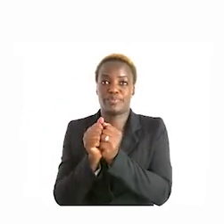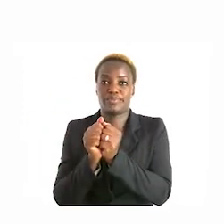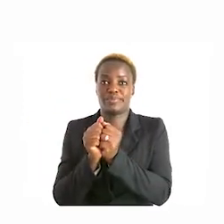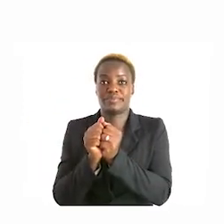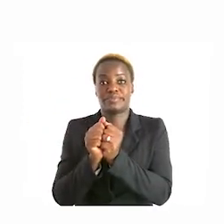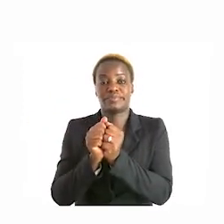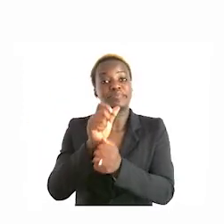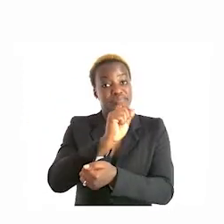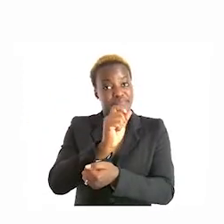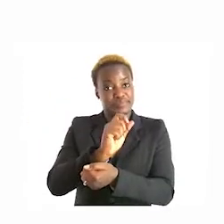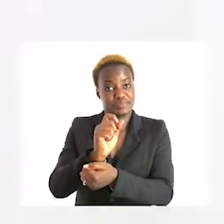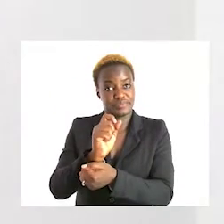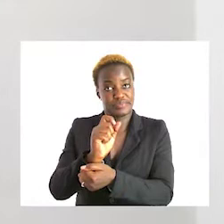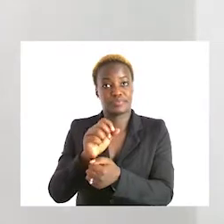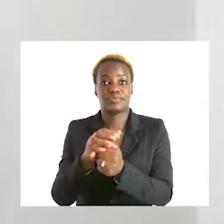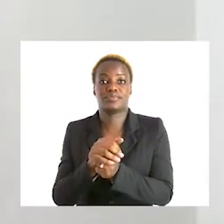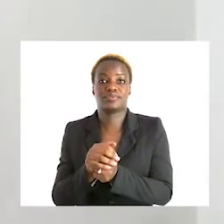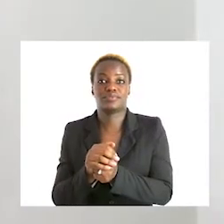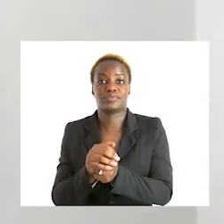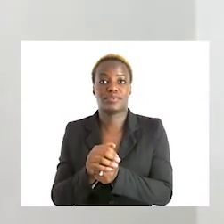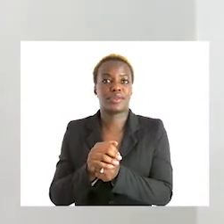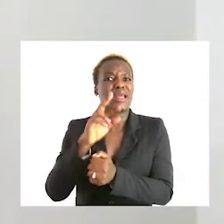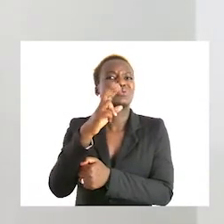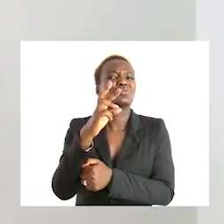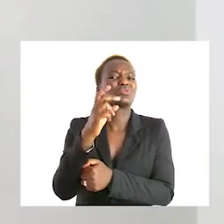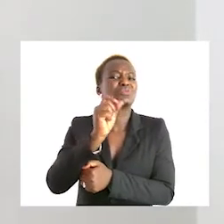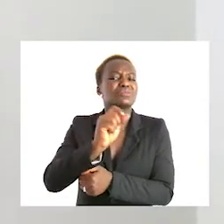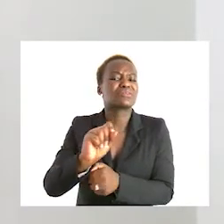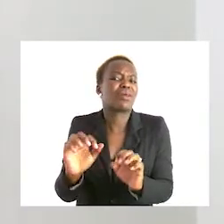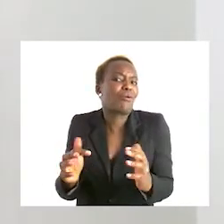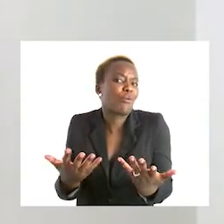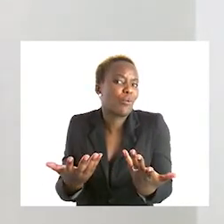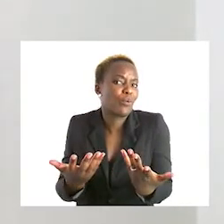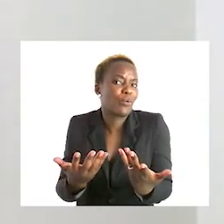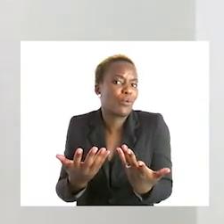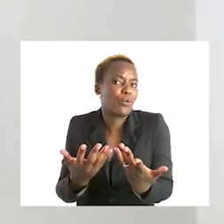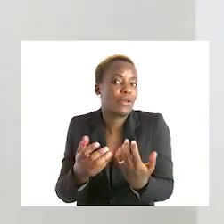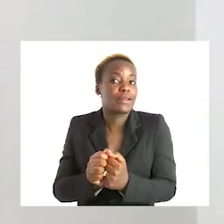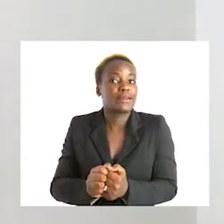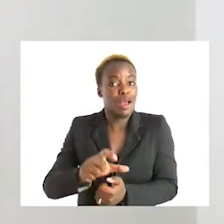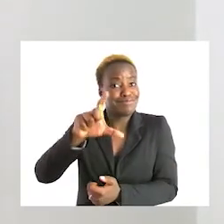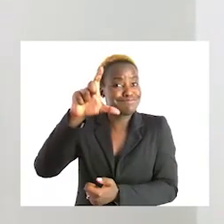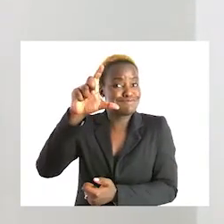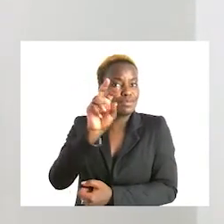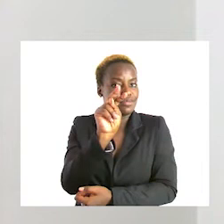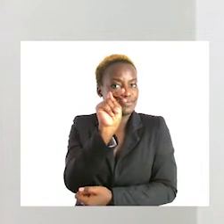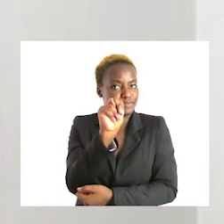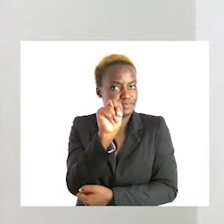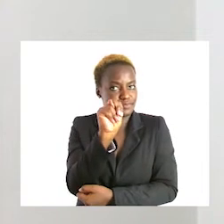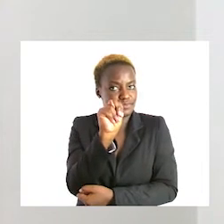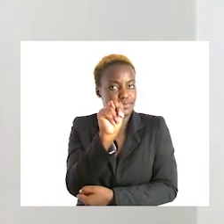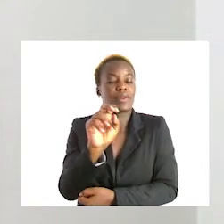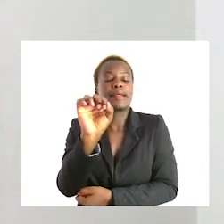write, and this is how we write our dollar sign, with a capital letter N and